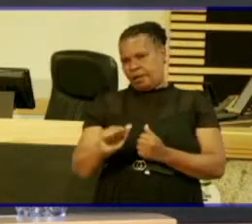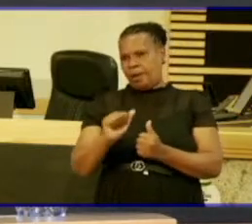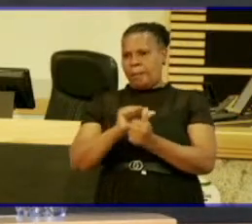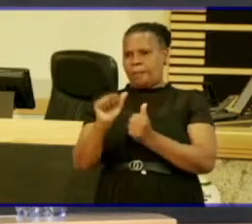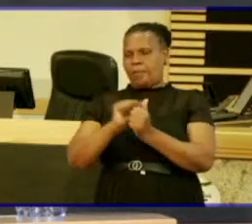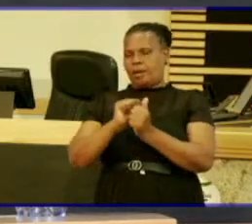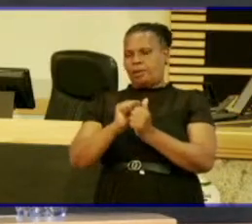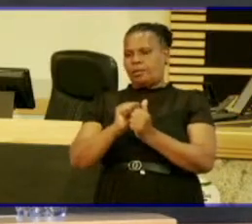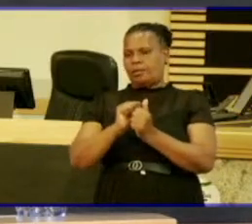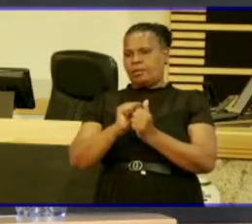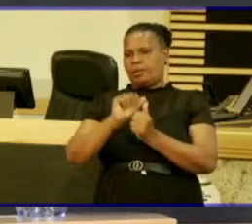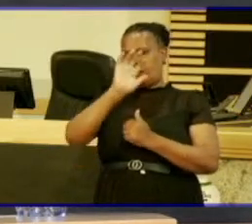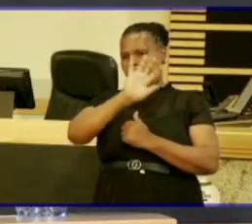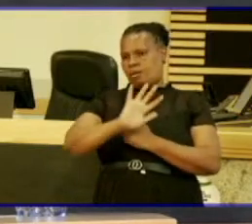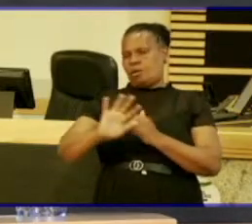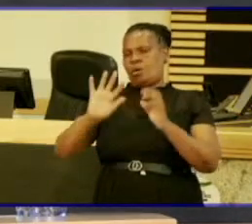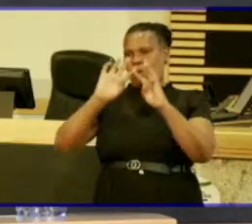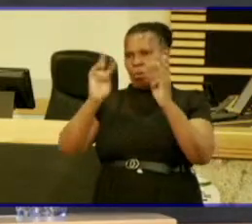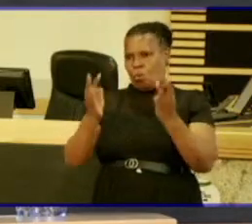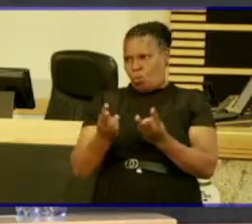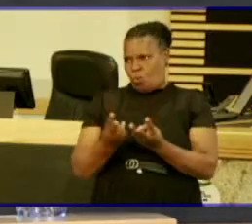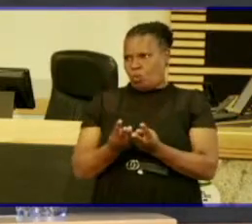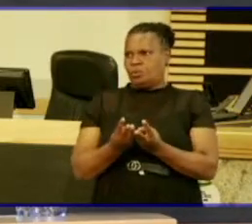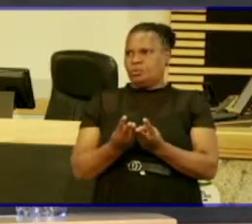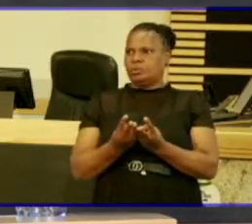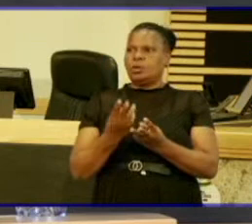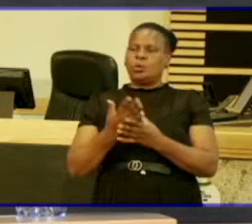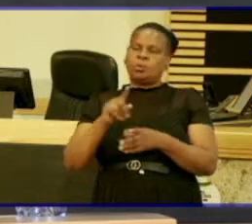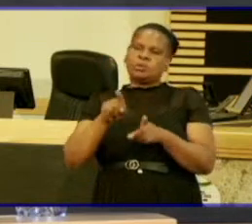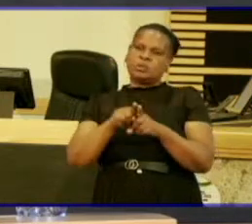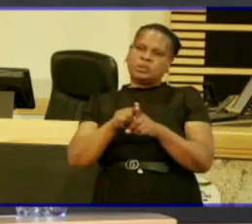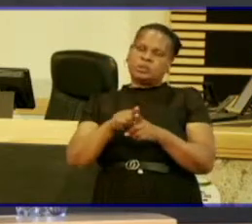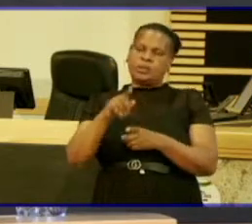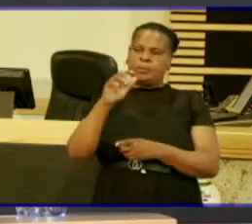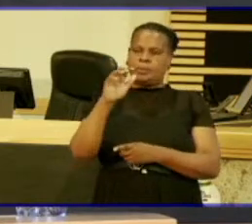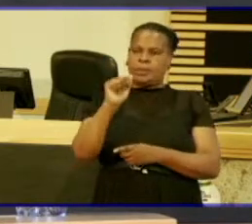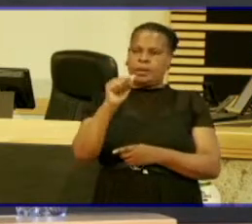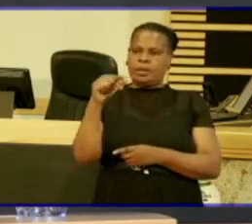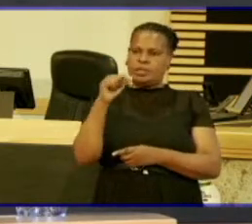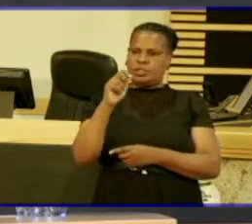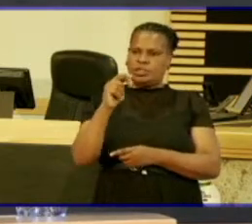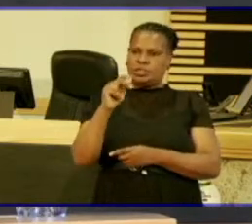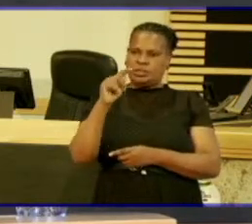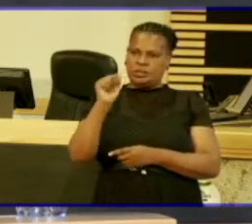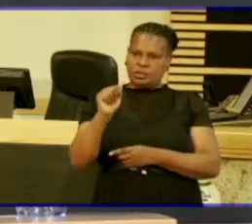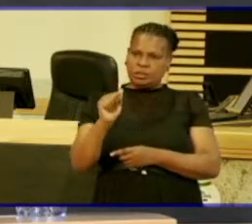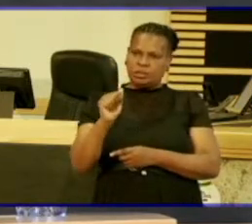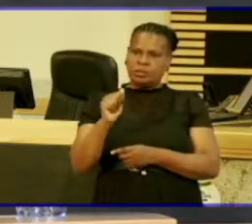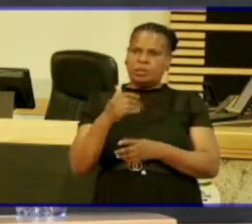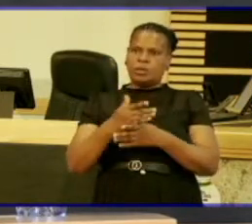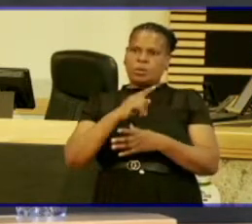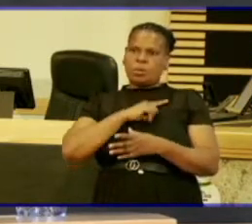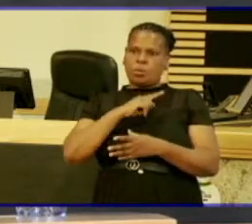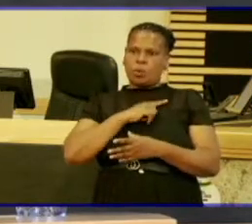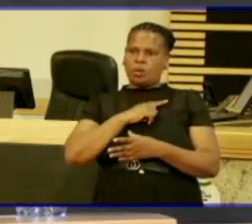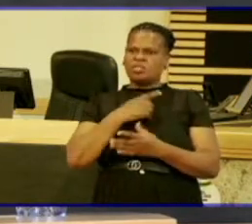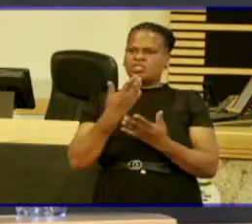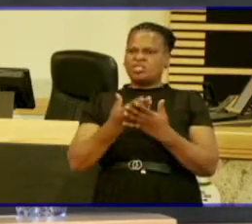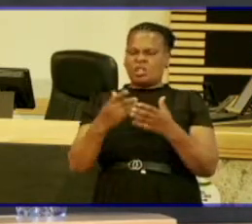Our partnership with Cordoba province in Argentina, Lower Saxony in the Federal Republic of